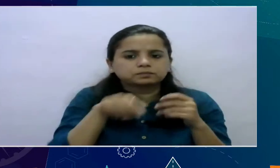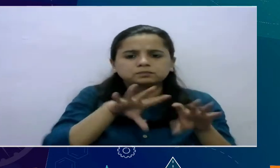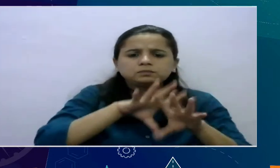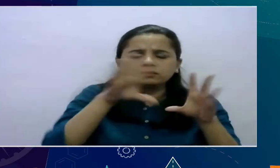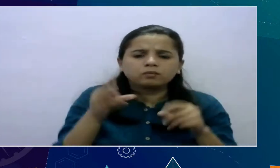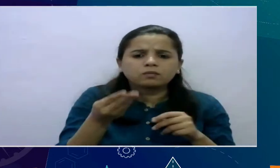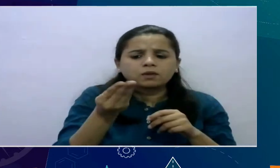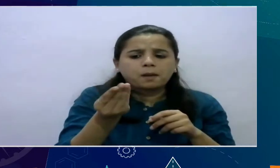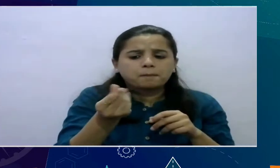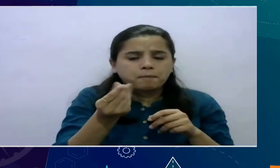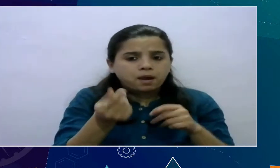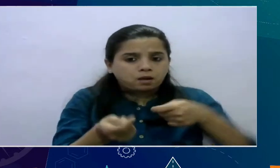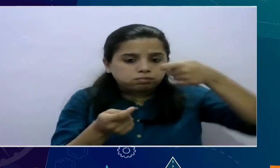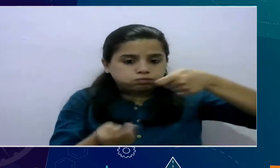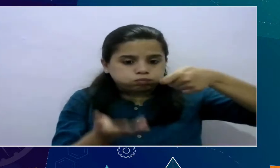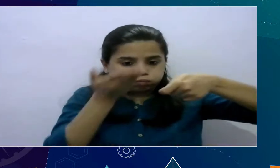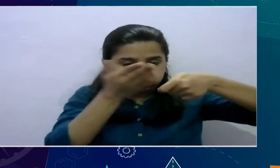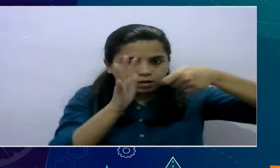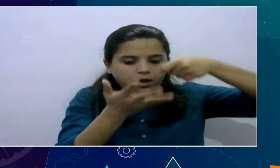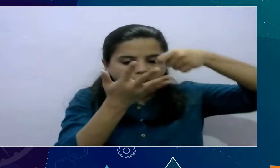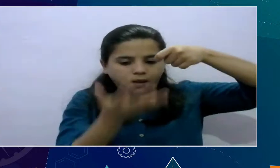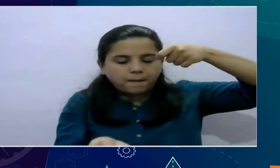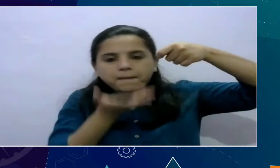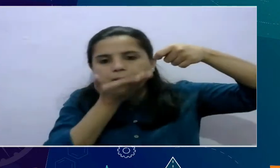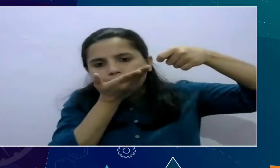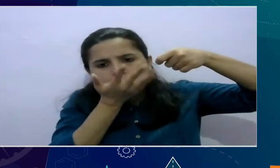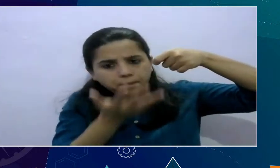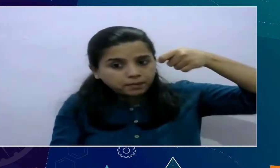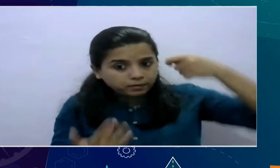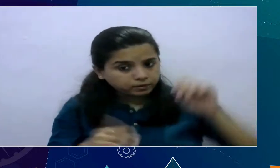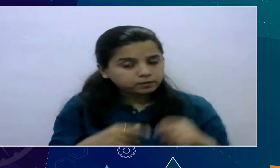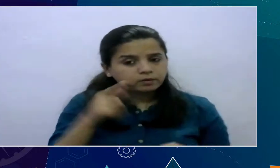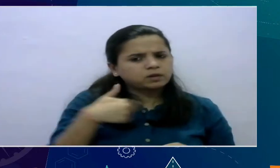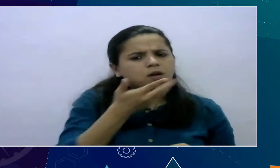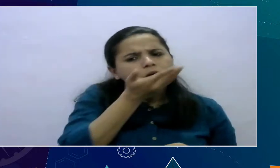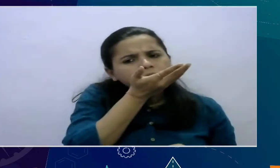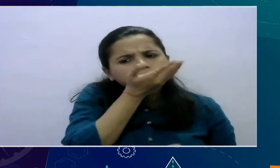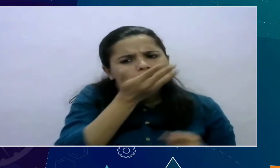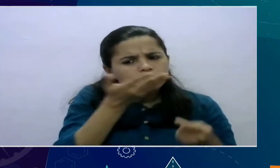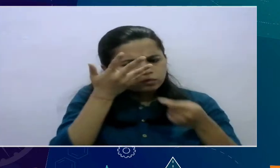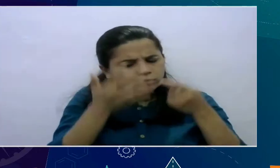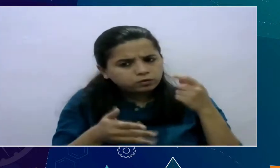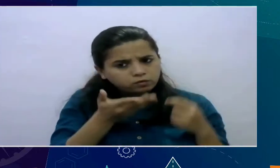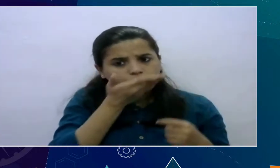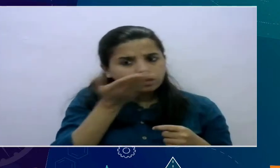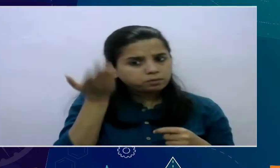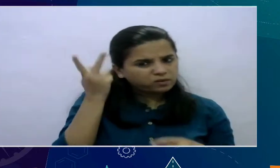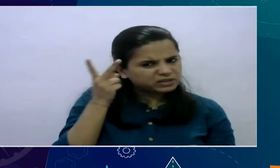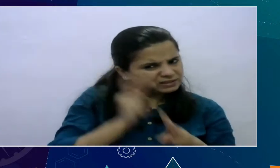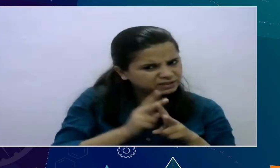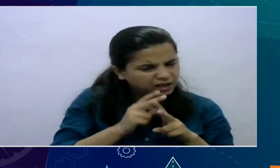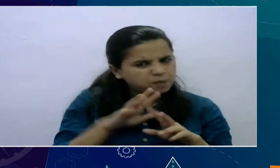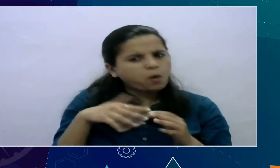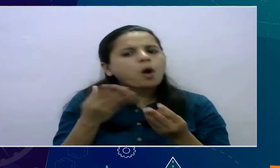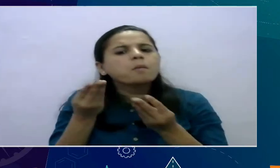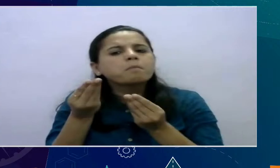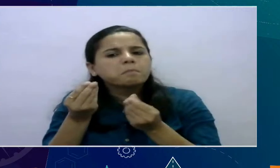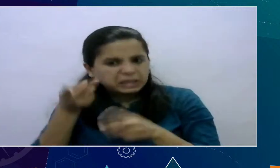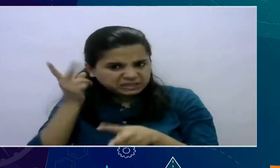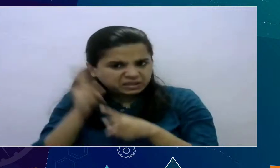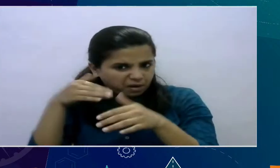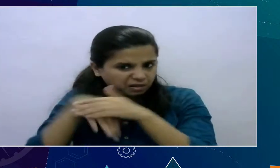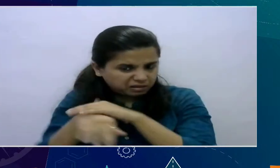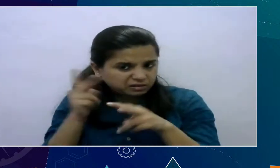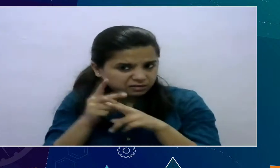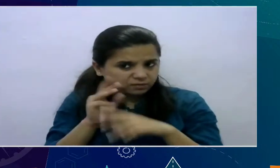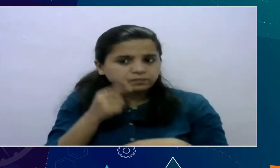gets drained out in filter, will we get the water the way it was, or some particles will be left?